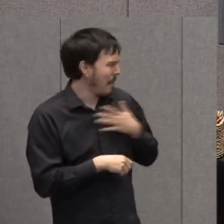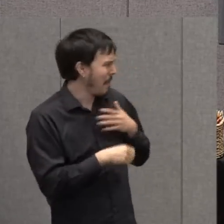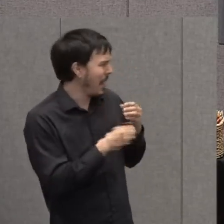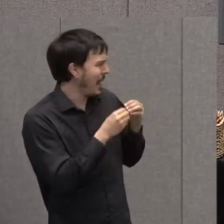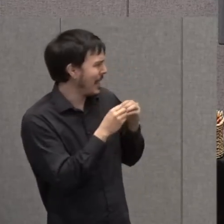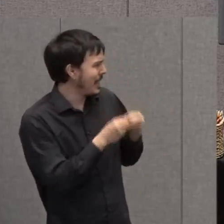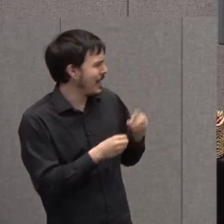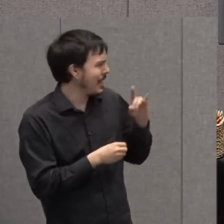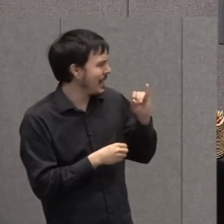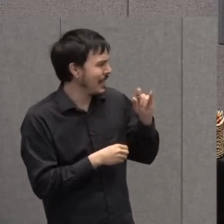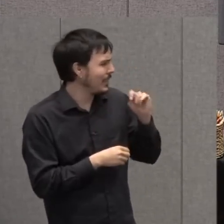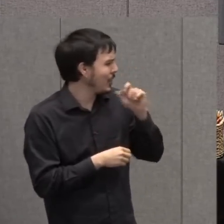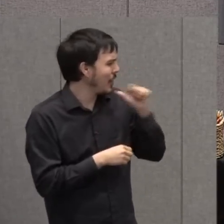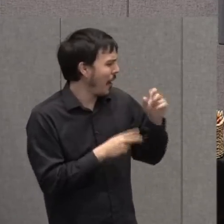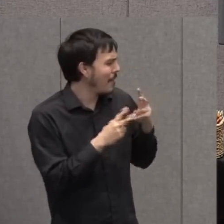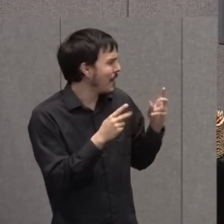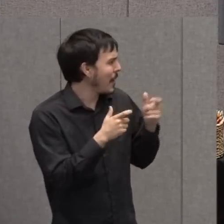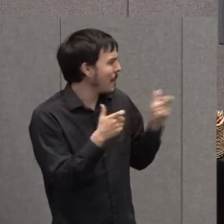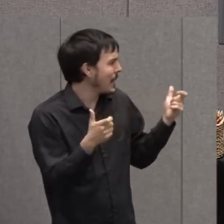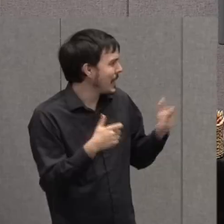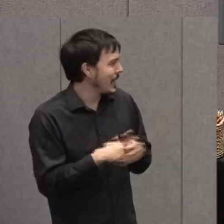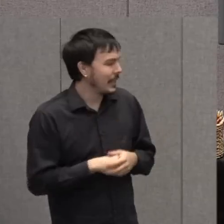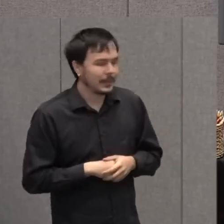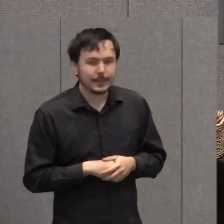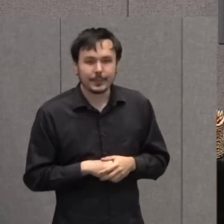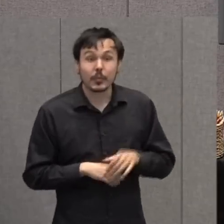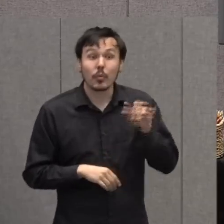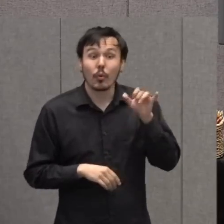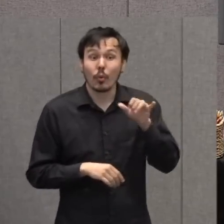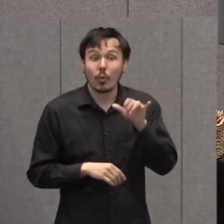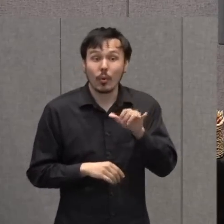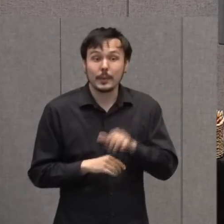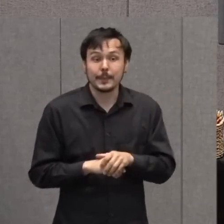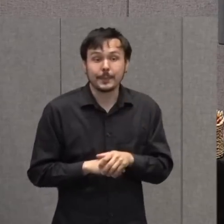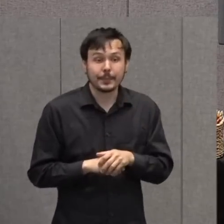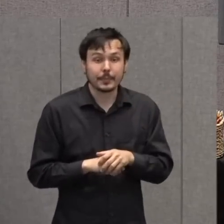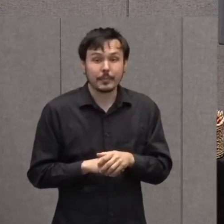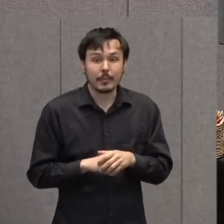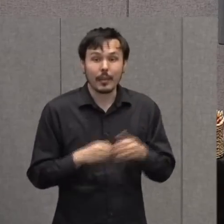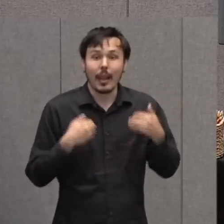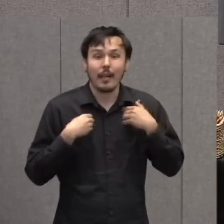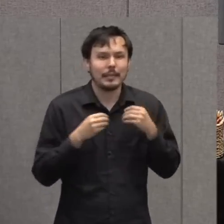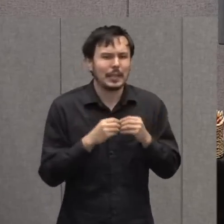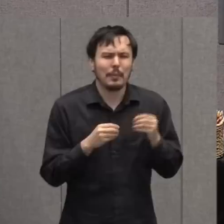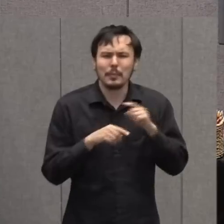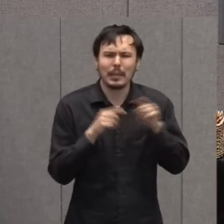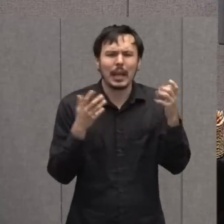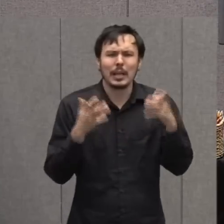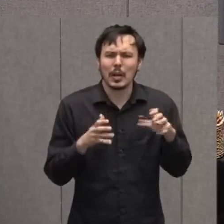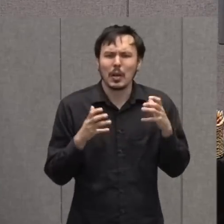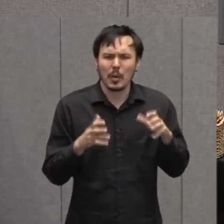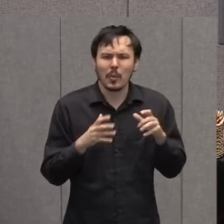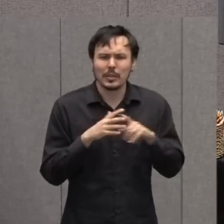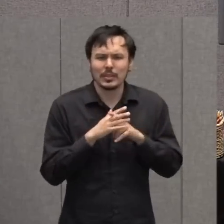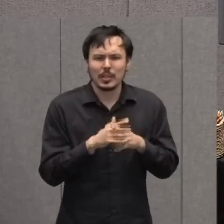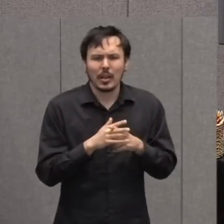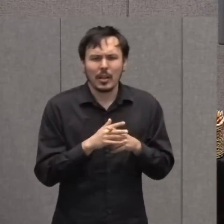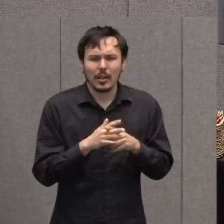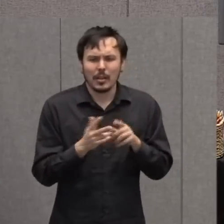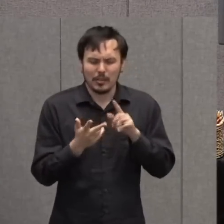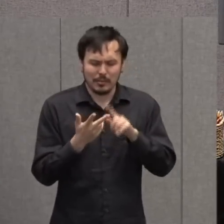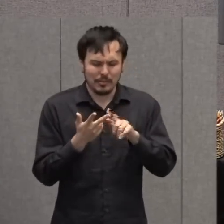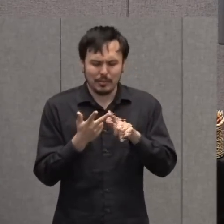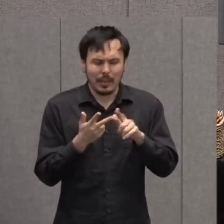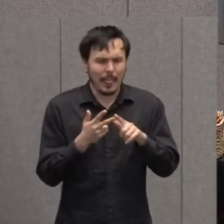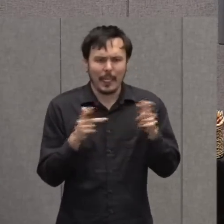Well, this is bigger. I have these numbers, but I don't want to start with this one. That one's too